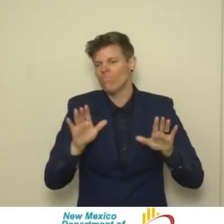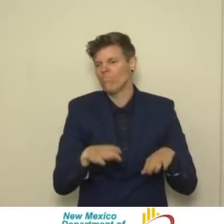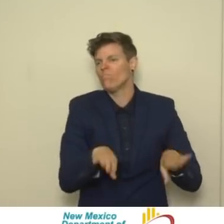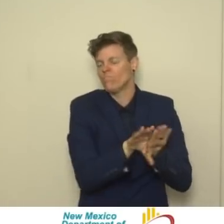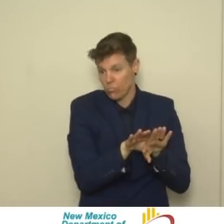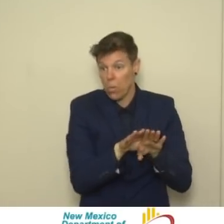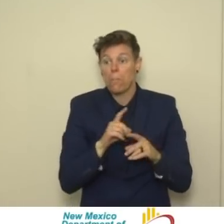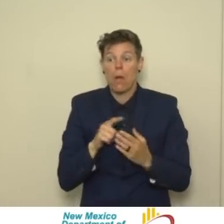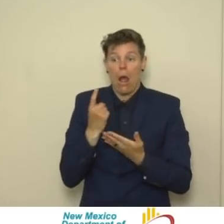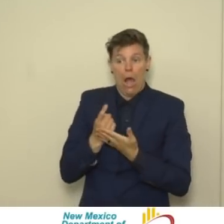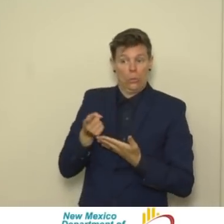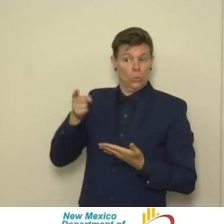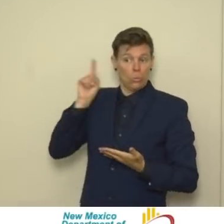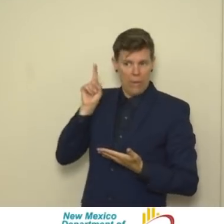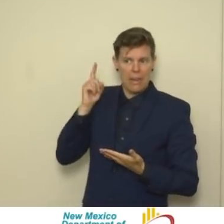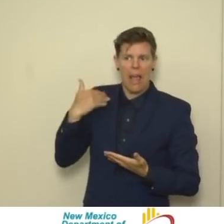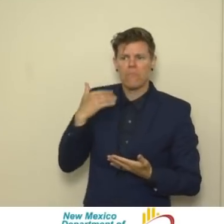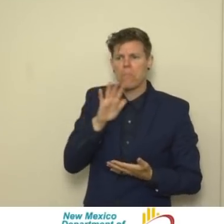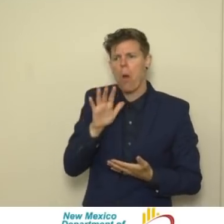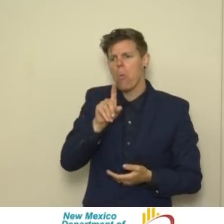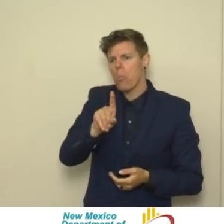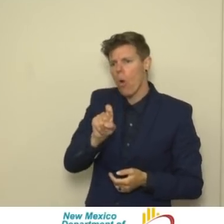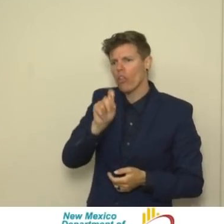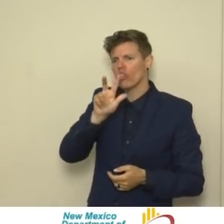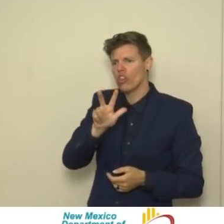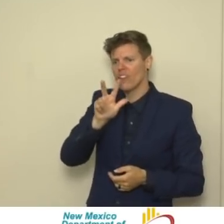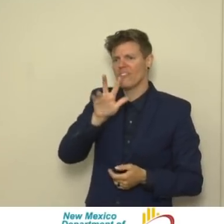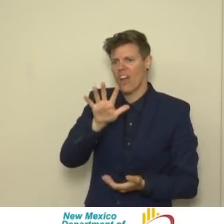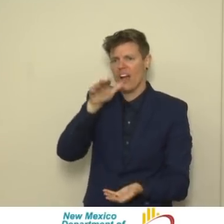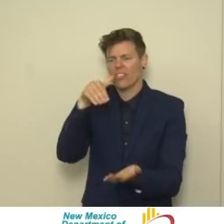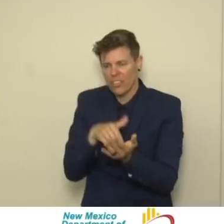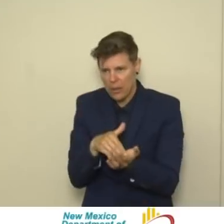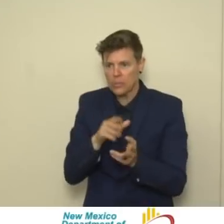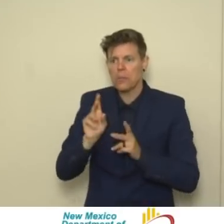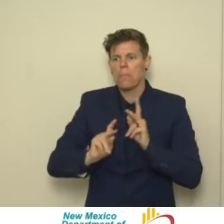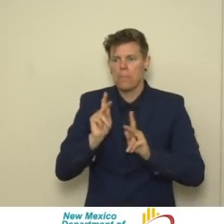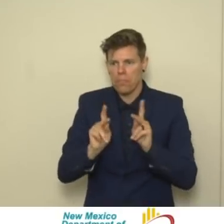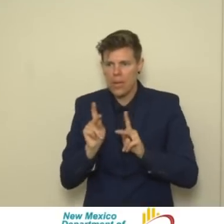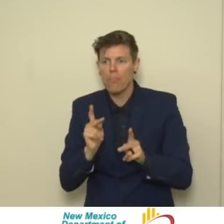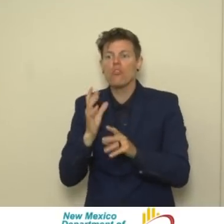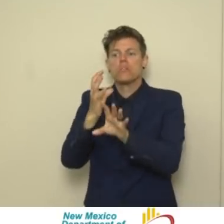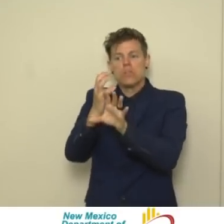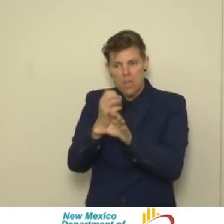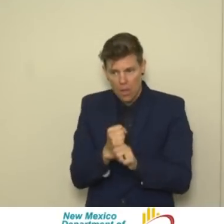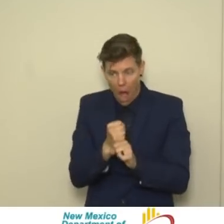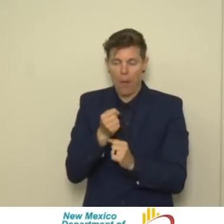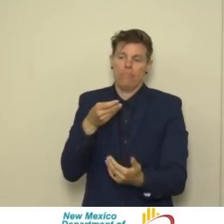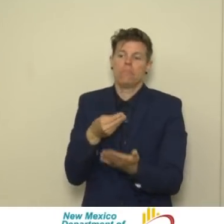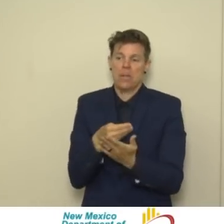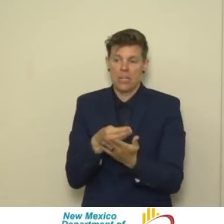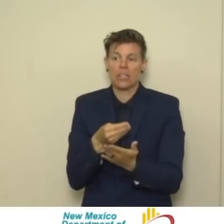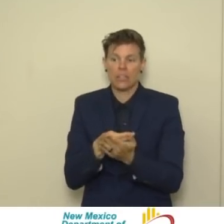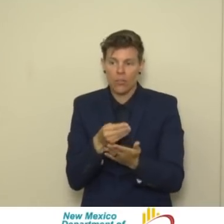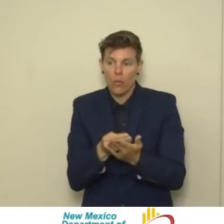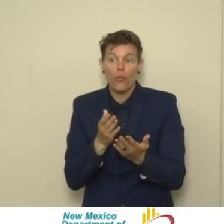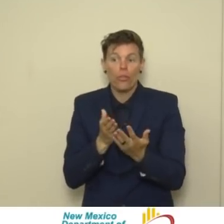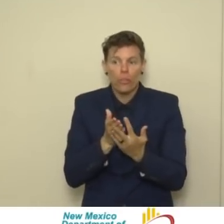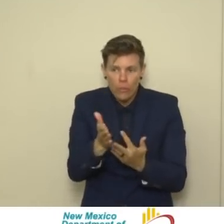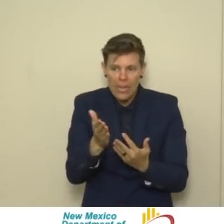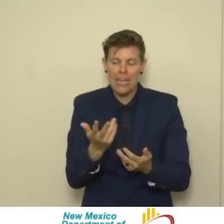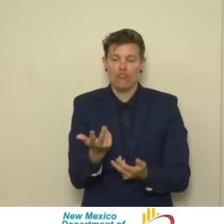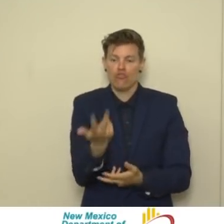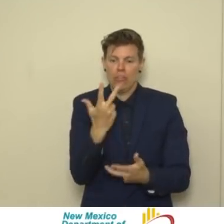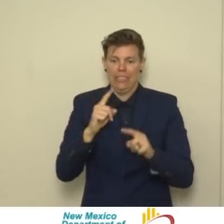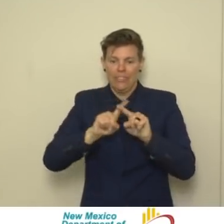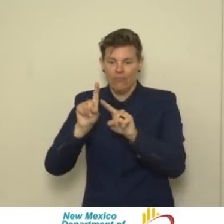about 135,000 New Mexicans were receiving payment through the 3 separate unemployment programs we have running in the